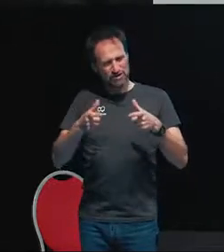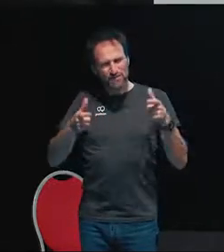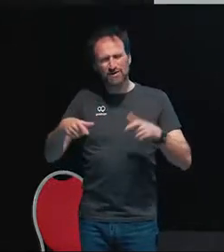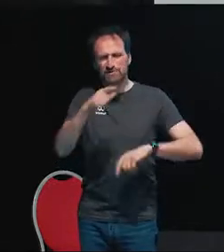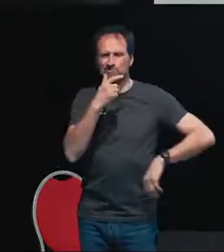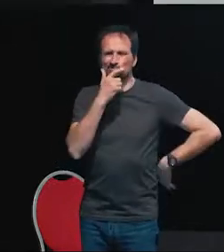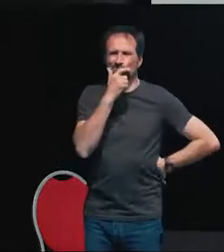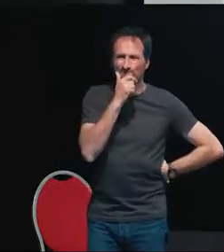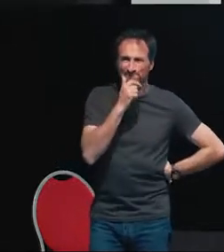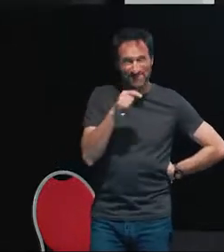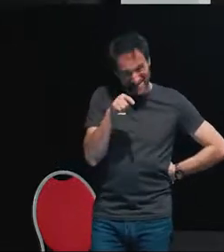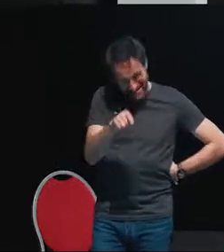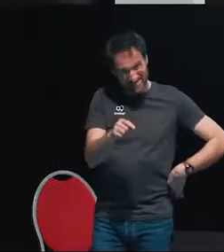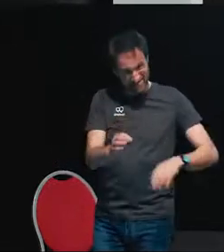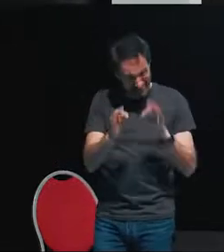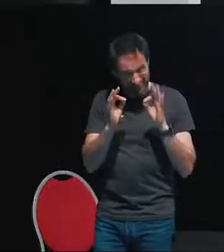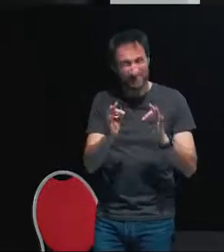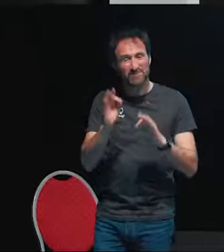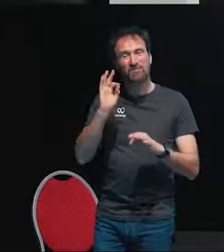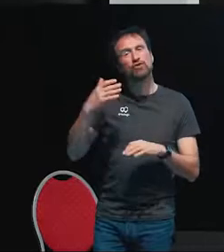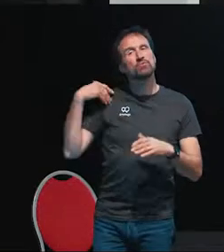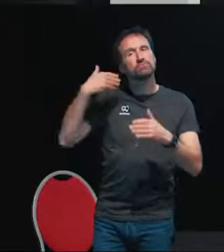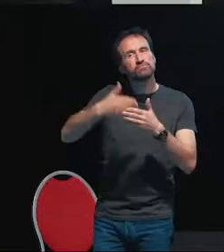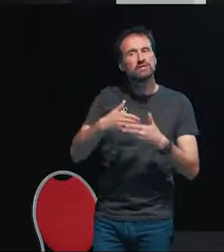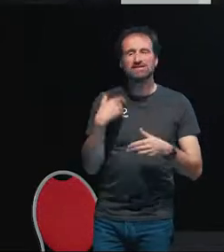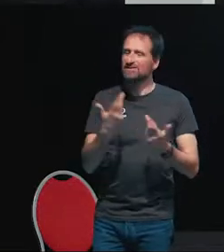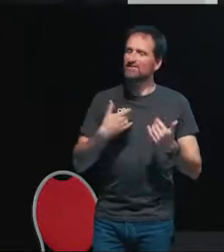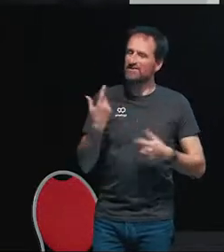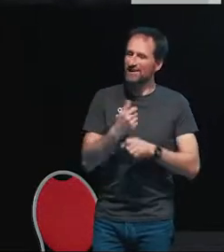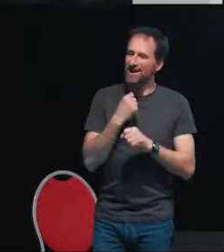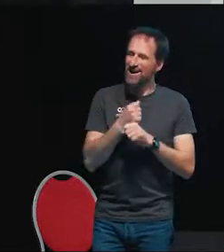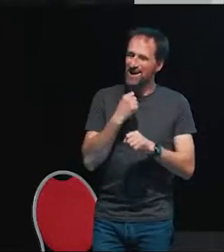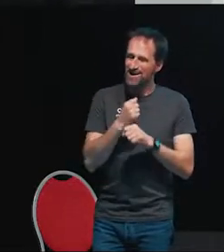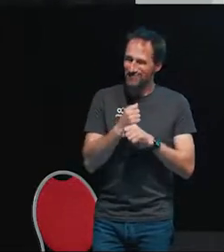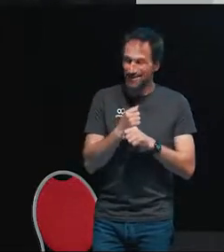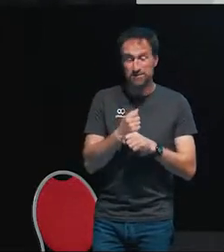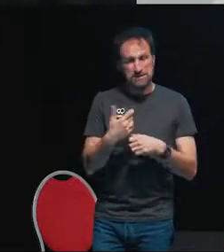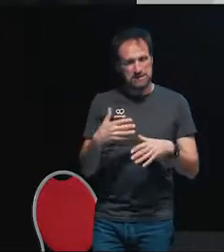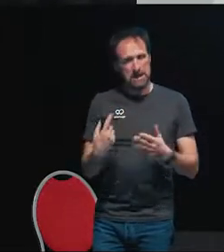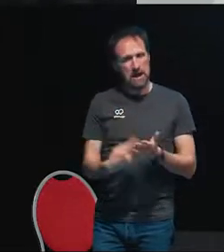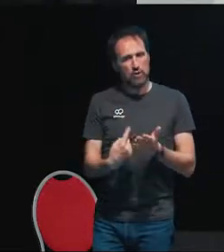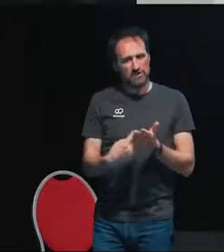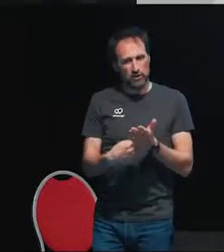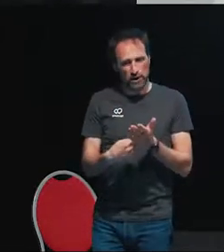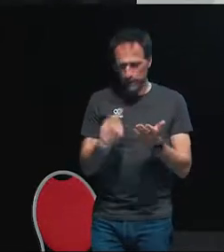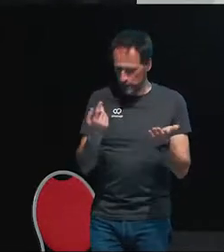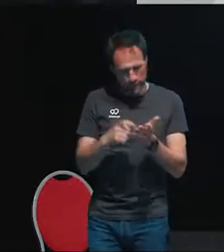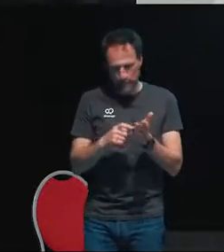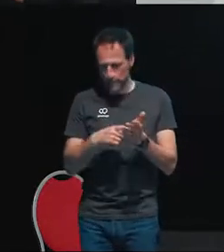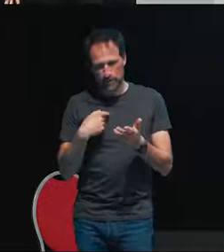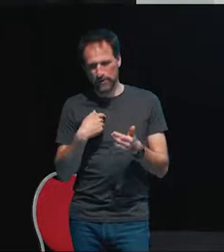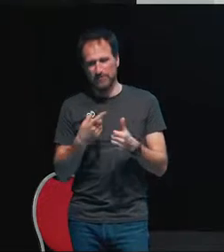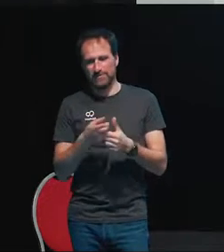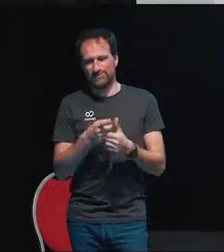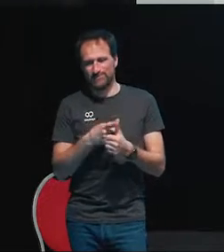to keep doing things that way that I have always been doing it becomes challenging because you have one way to get to prod